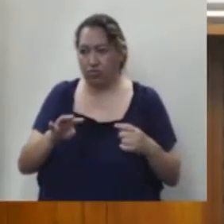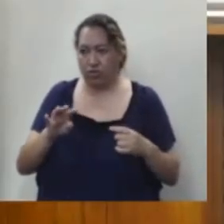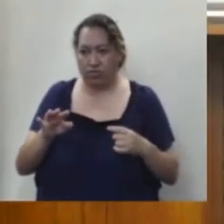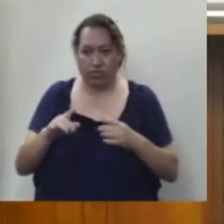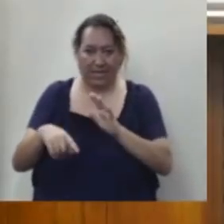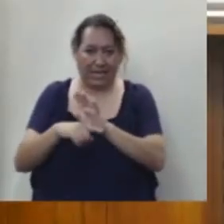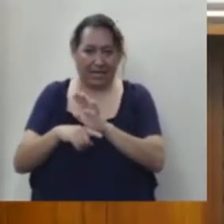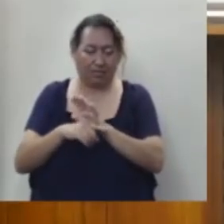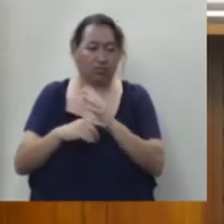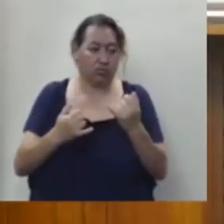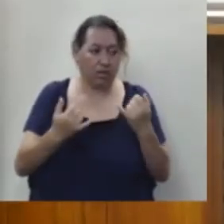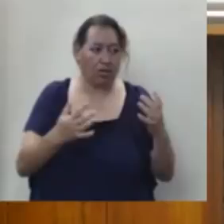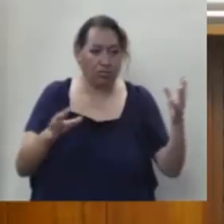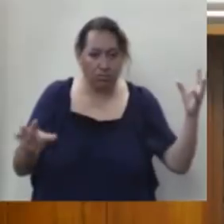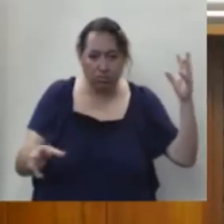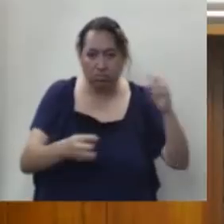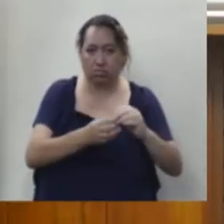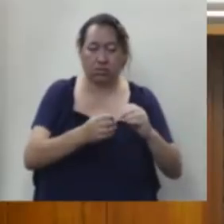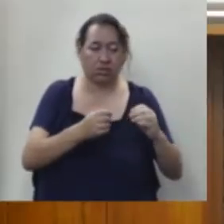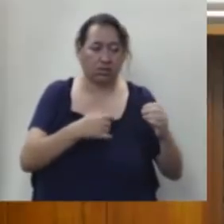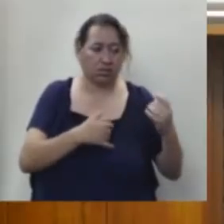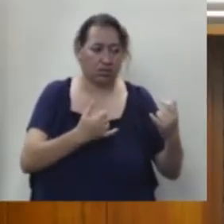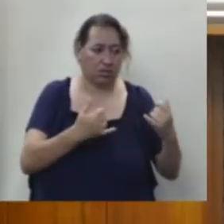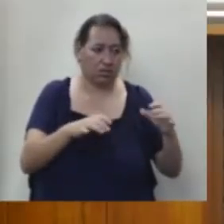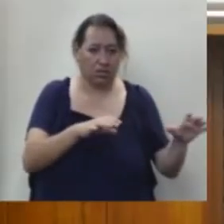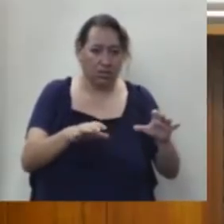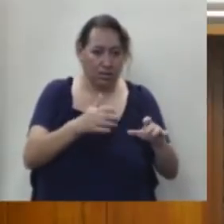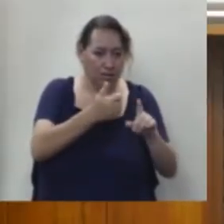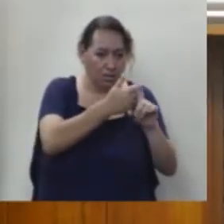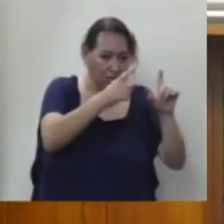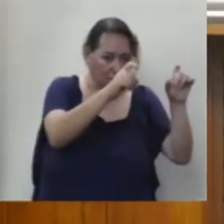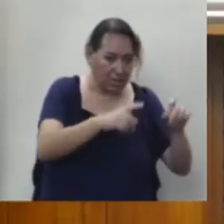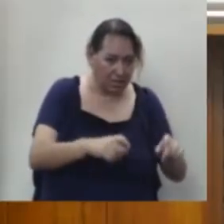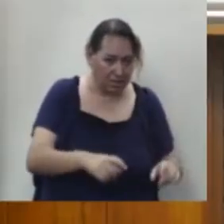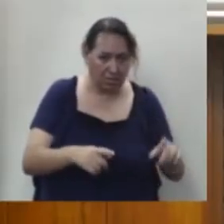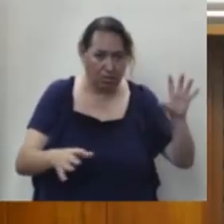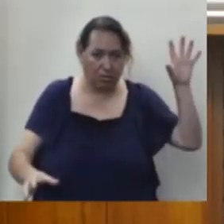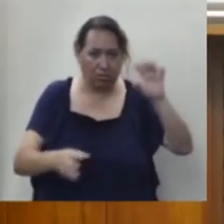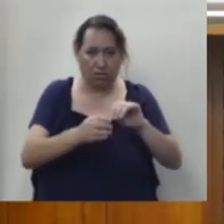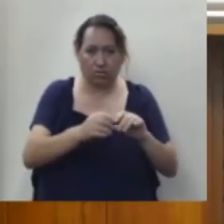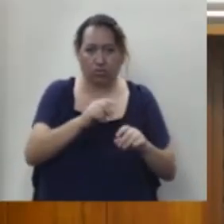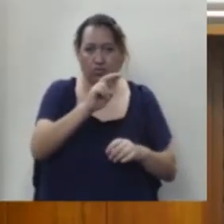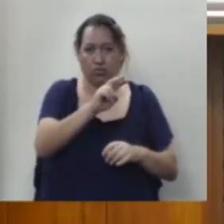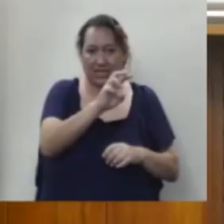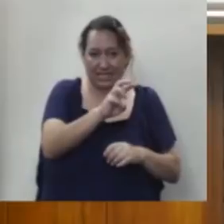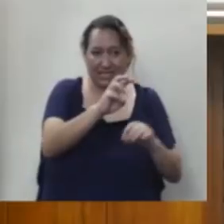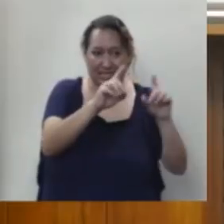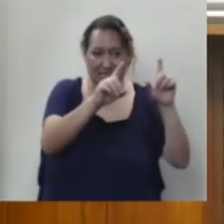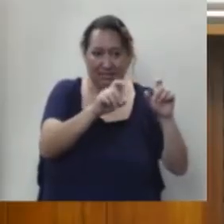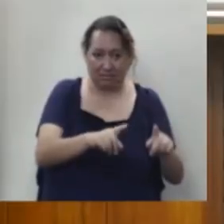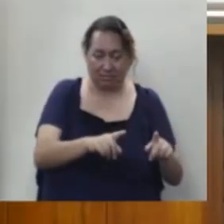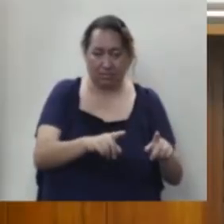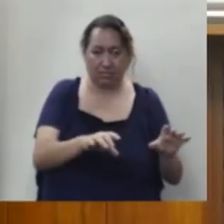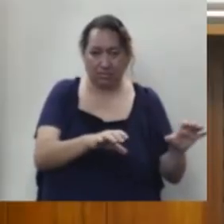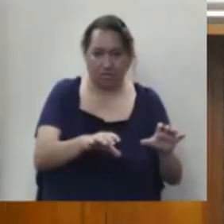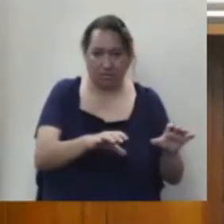we started having them do their own testing to this day, overall is 26 tests that have been conducted and none have been